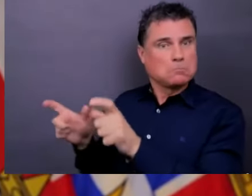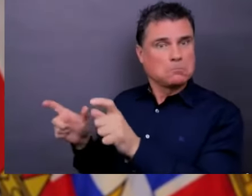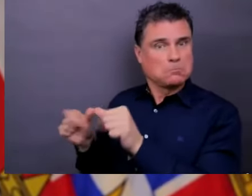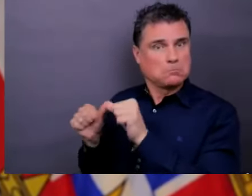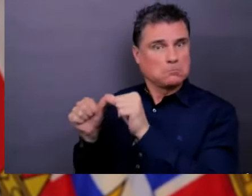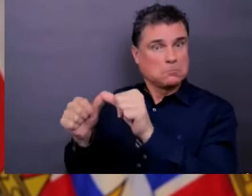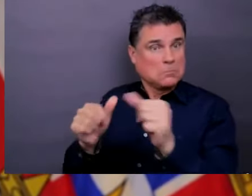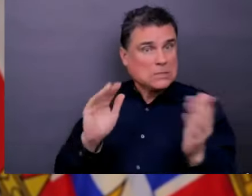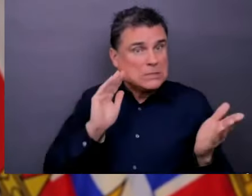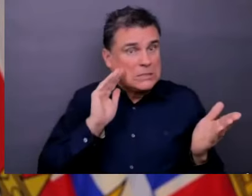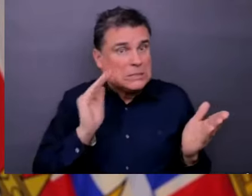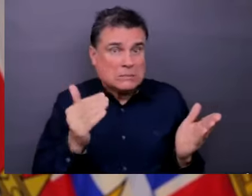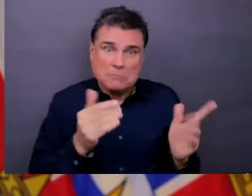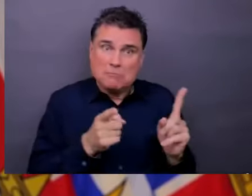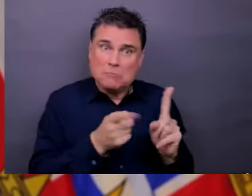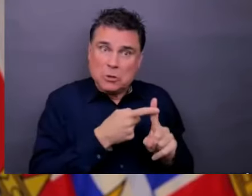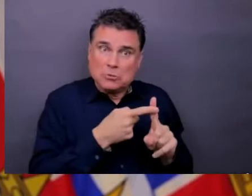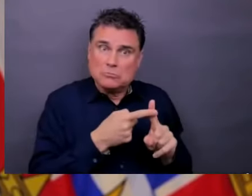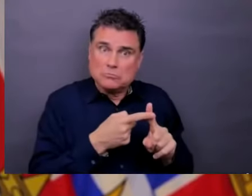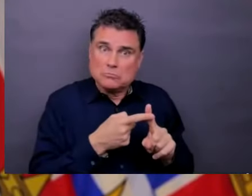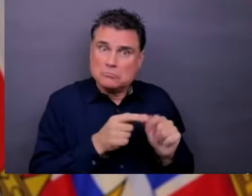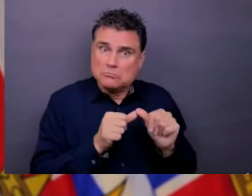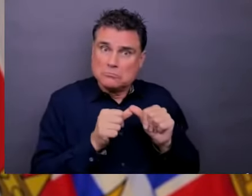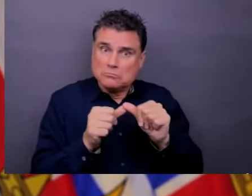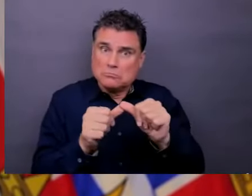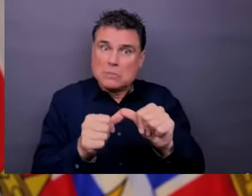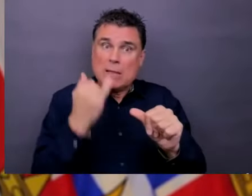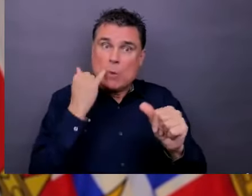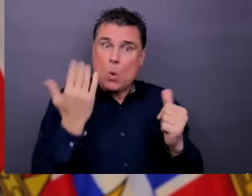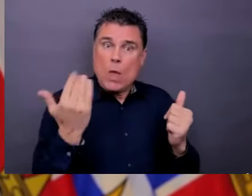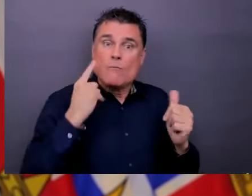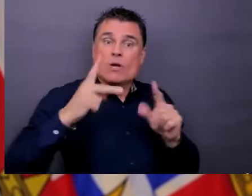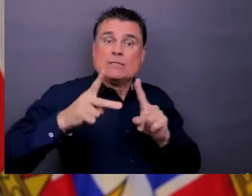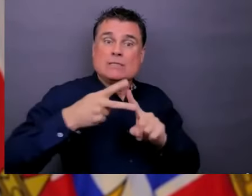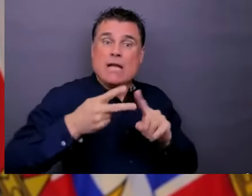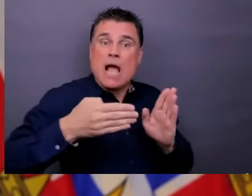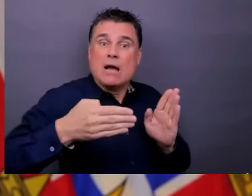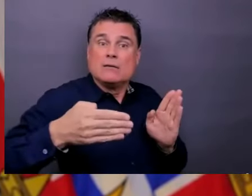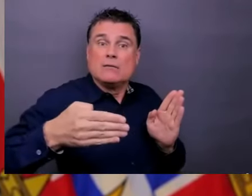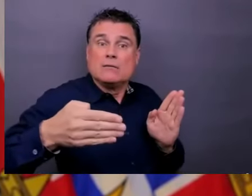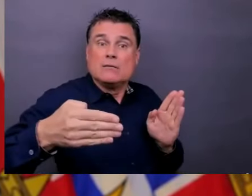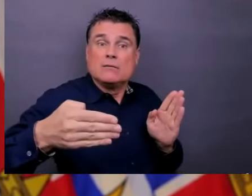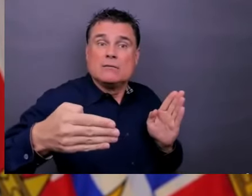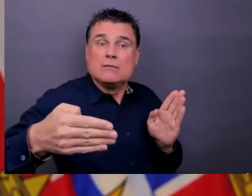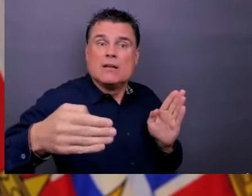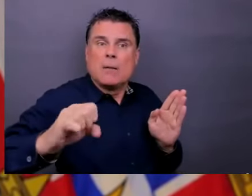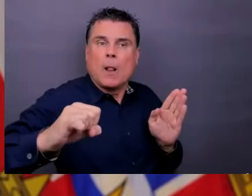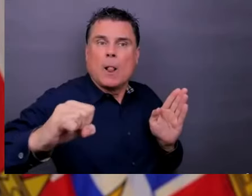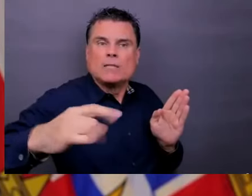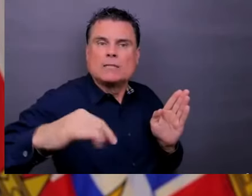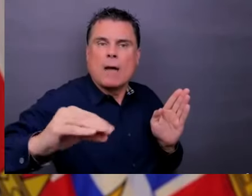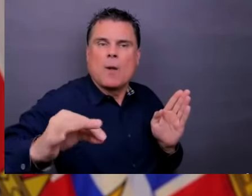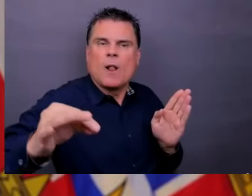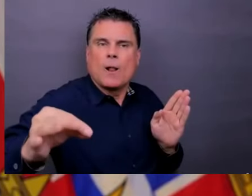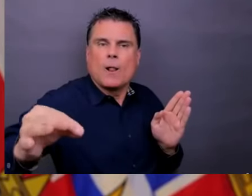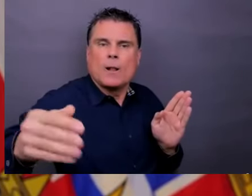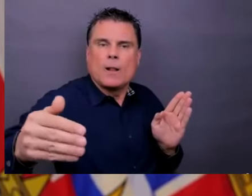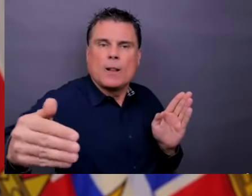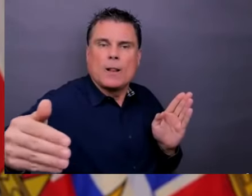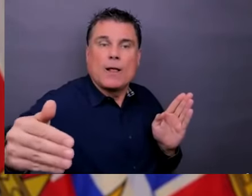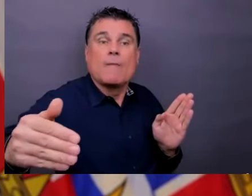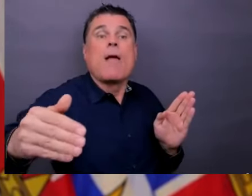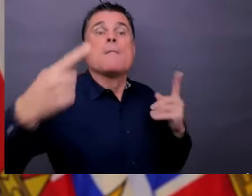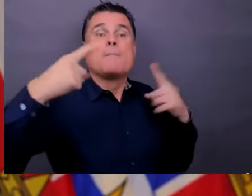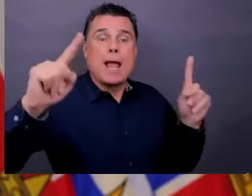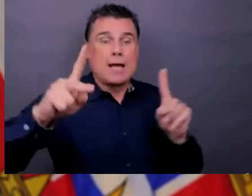works, result in the end in a stronger and more long-lasting protection. Vaccines stimulate